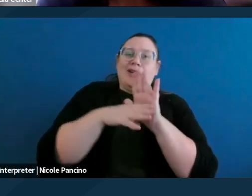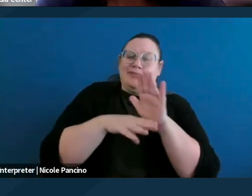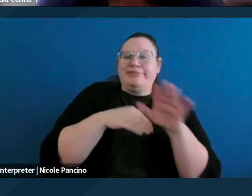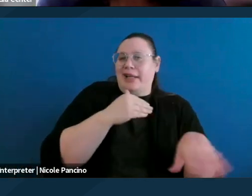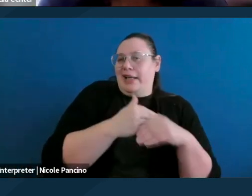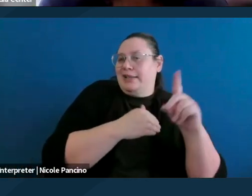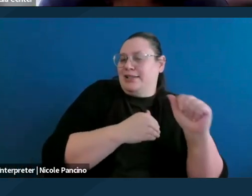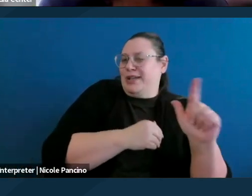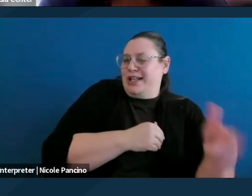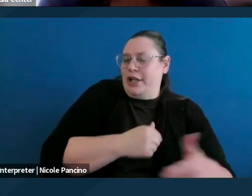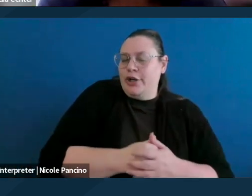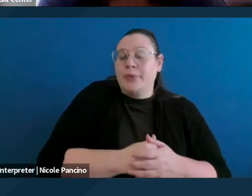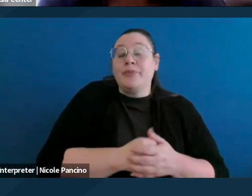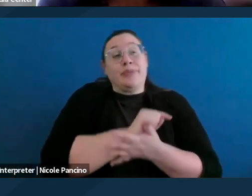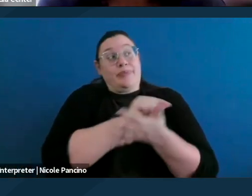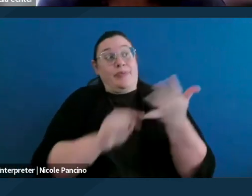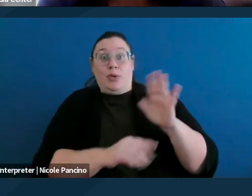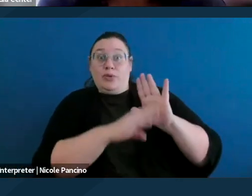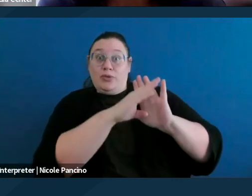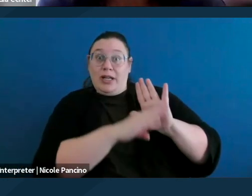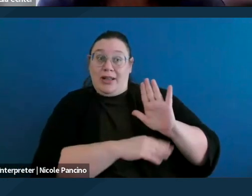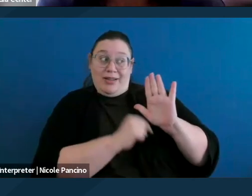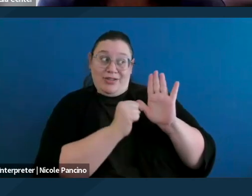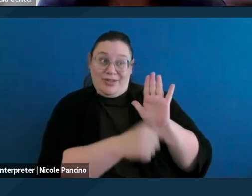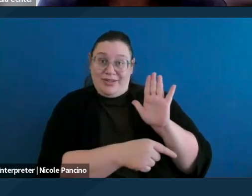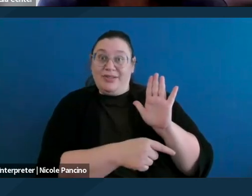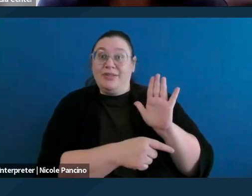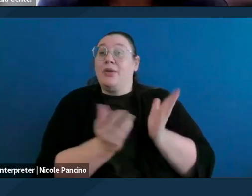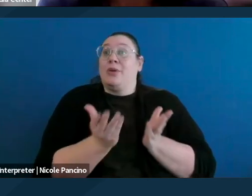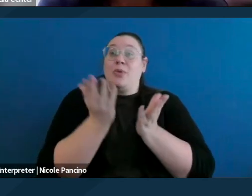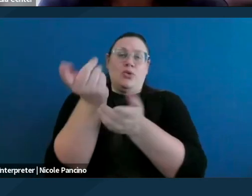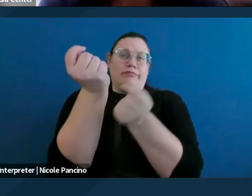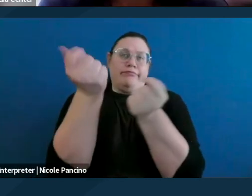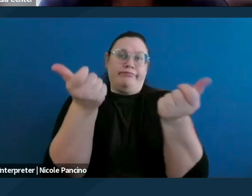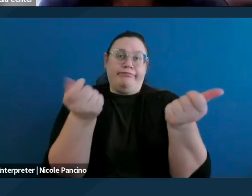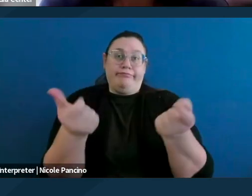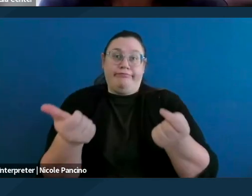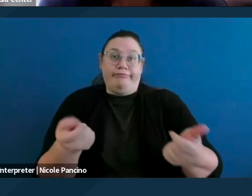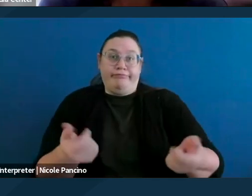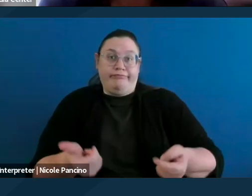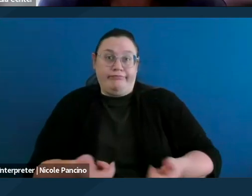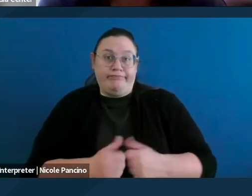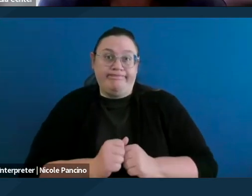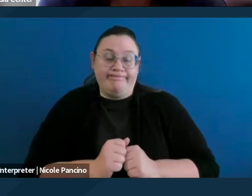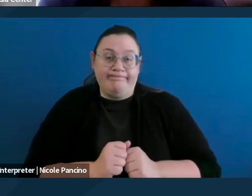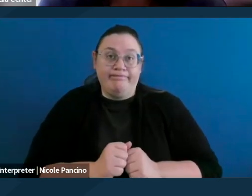disability. Those regulations are now proposed to be deleted. So because